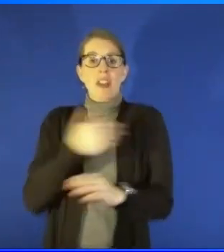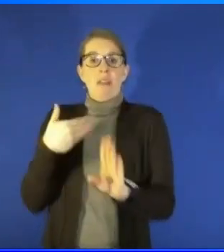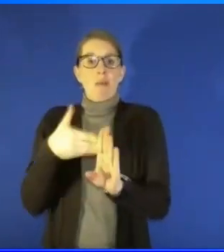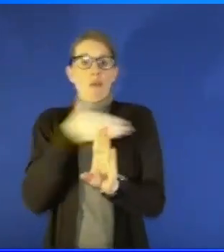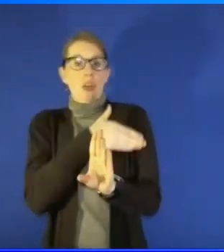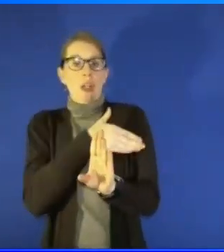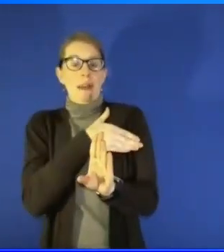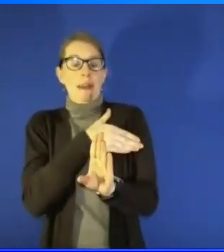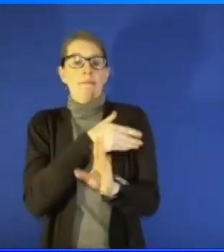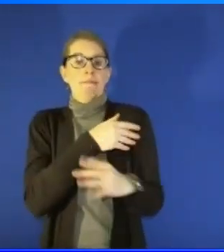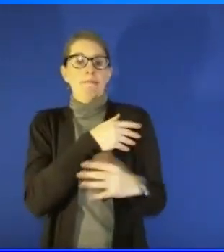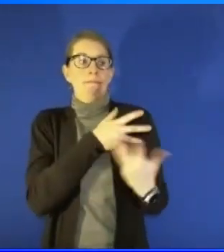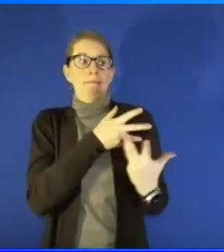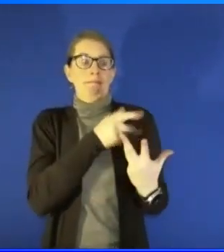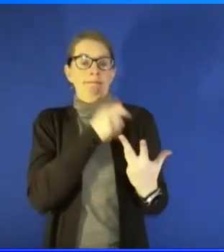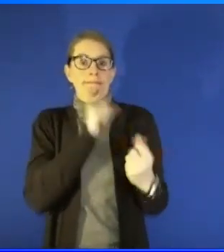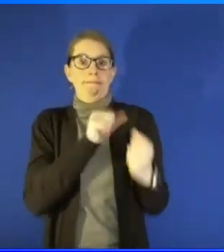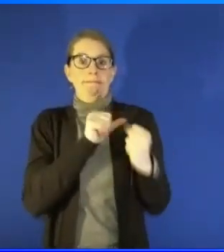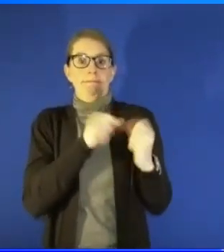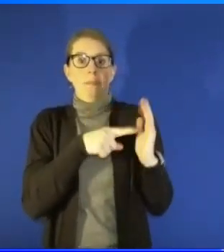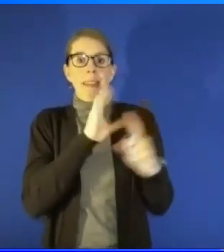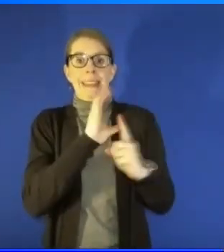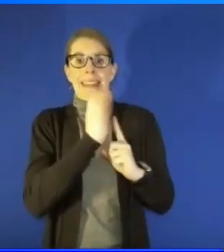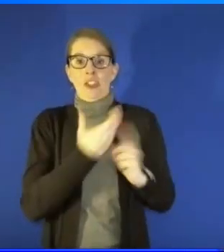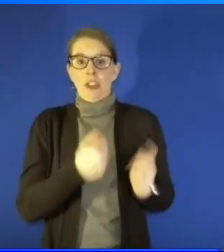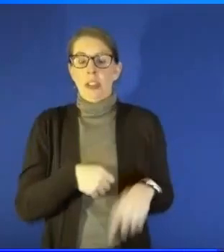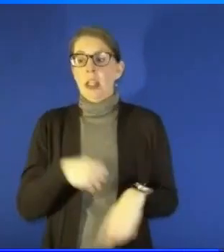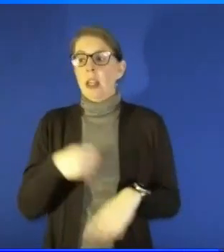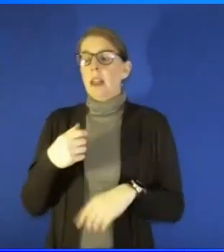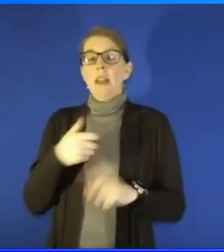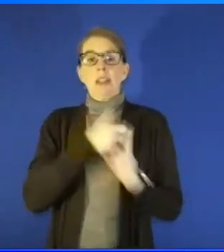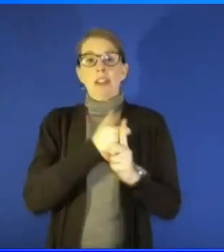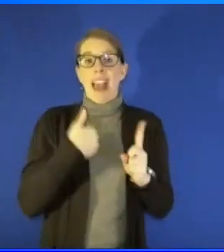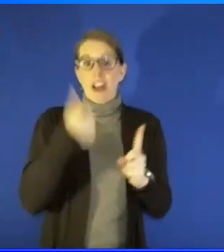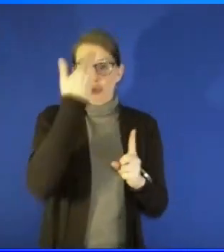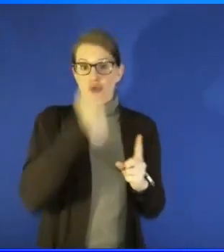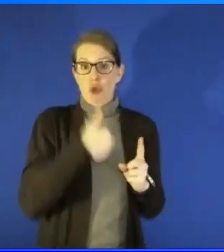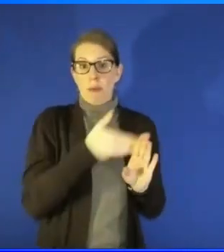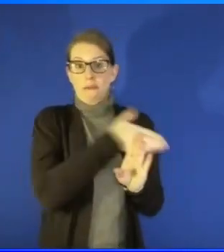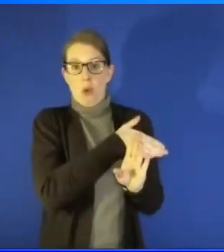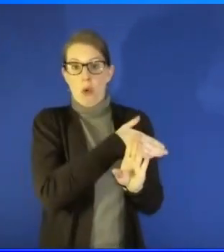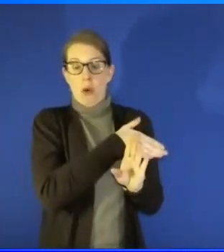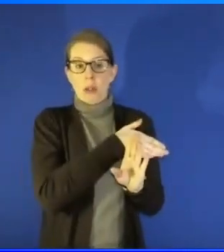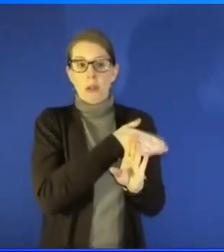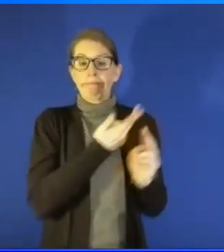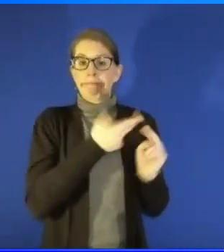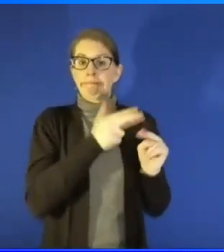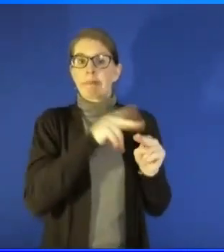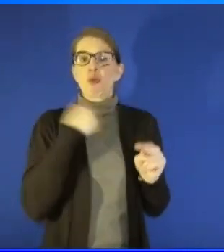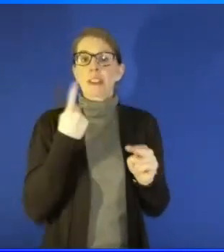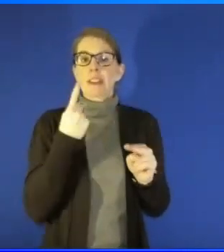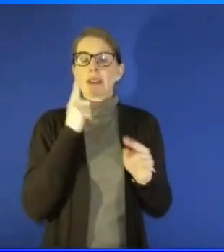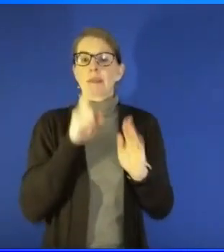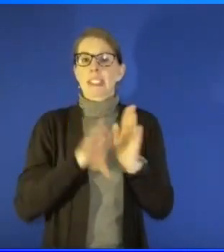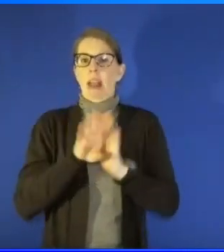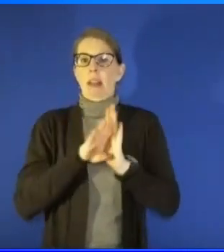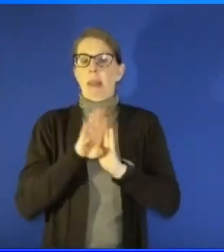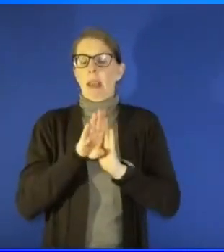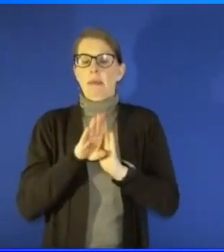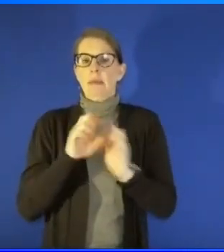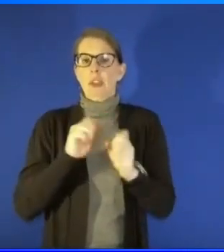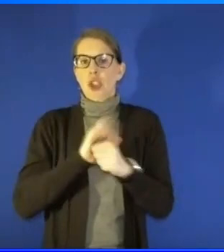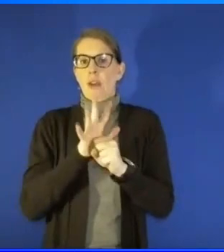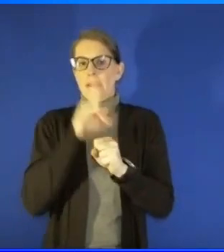in this case, if somebody had a stroke before, they're at increased risk of developing COVID because of their underlying